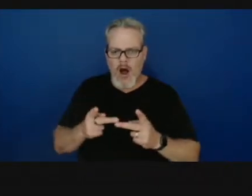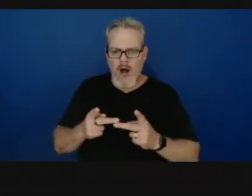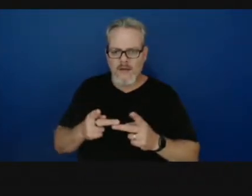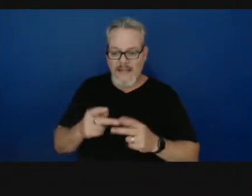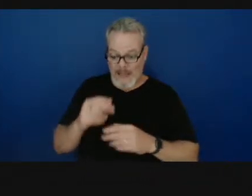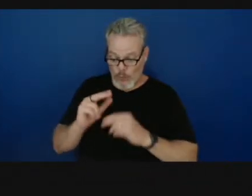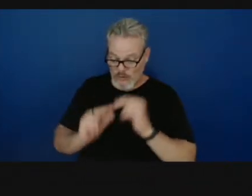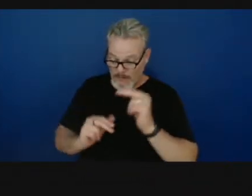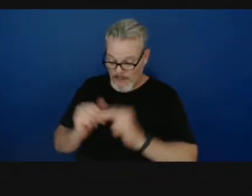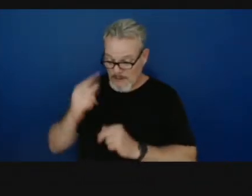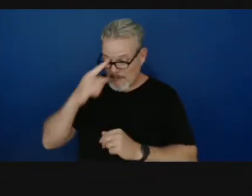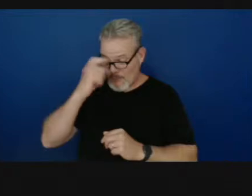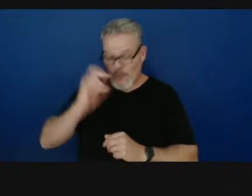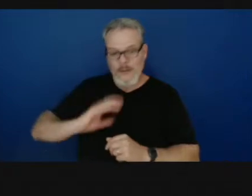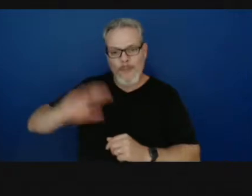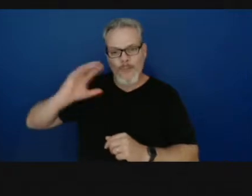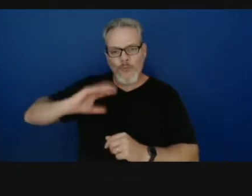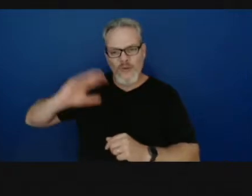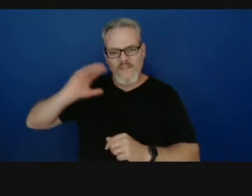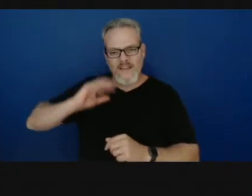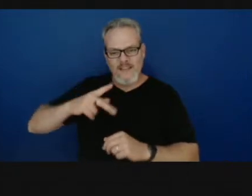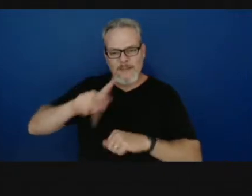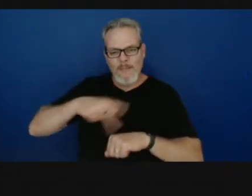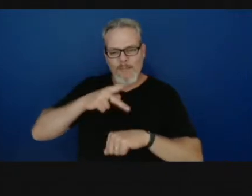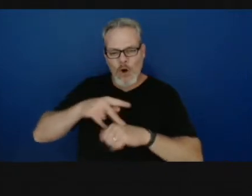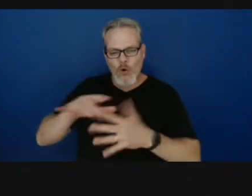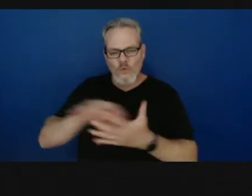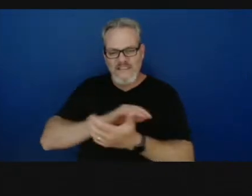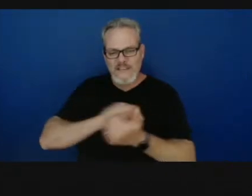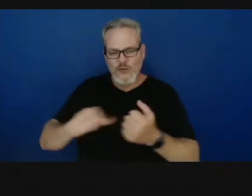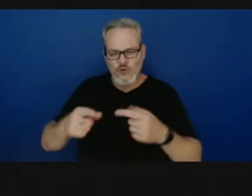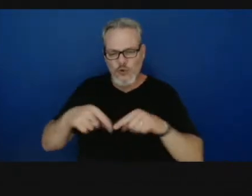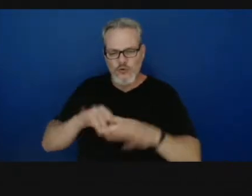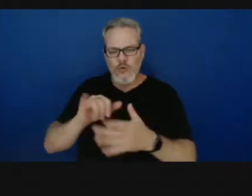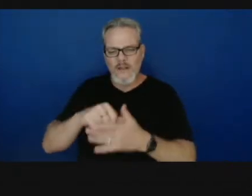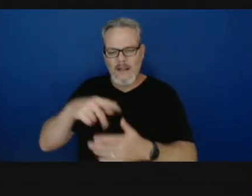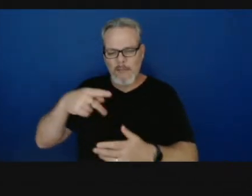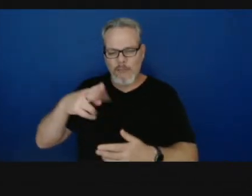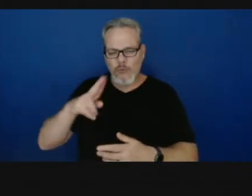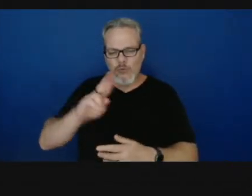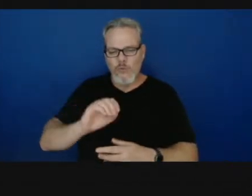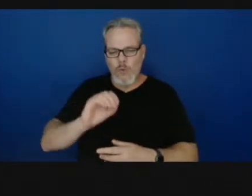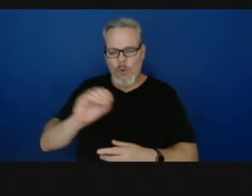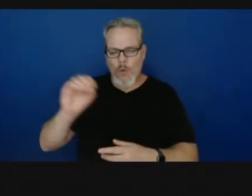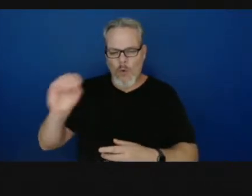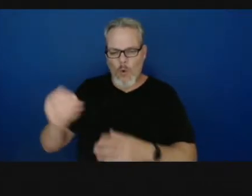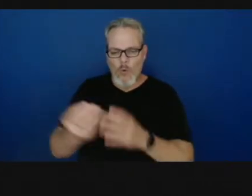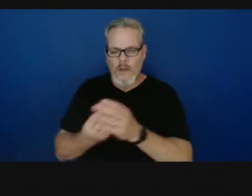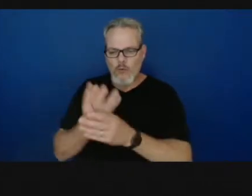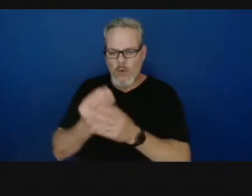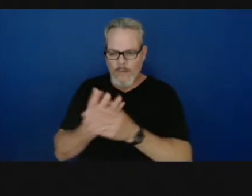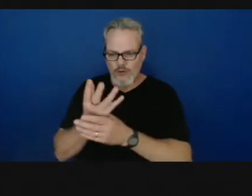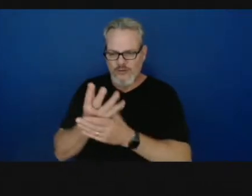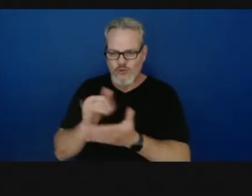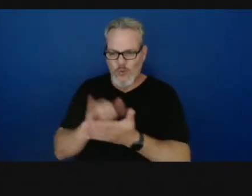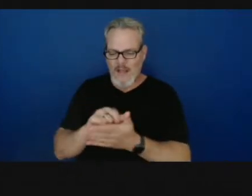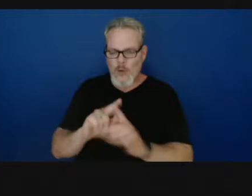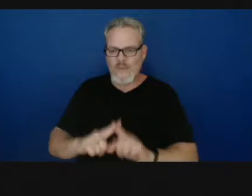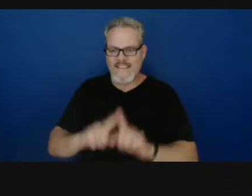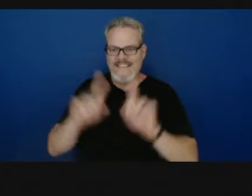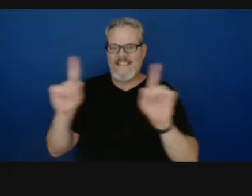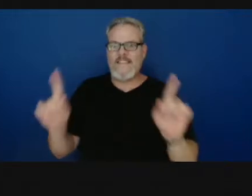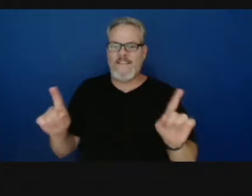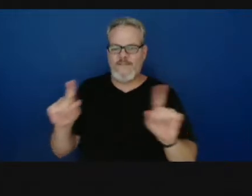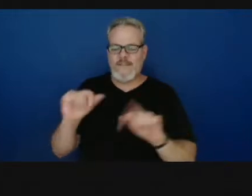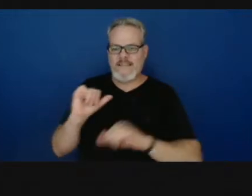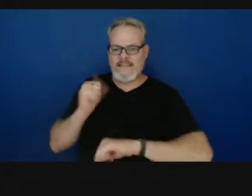in the Pu'uo'o eruption. The A'alenui Warm Pond was established as an alternative site, and